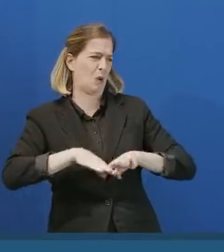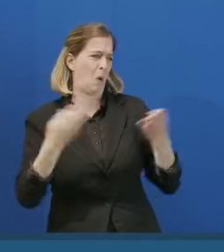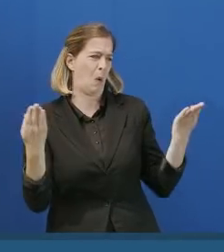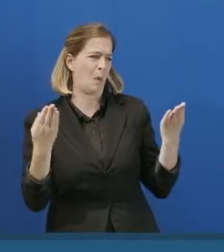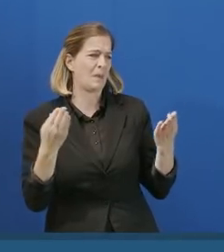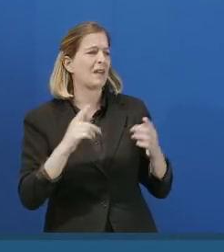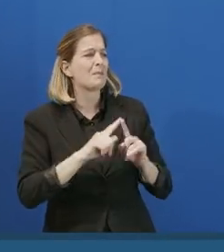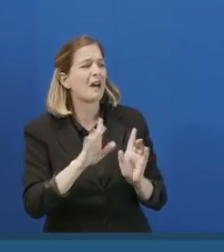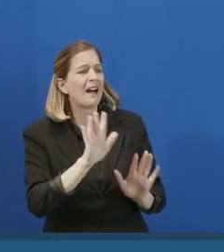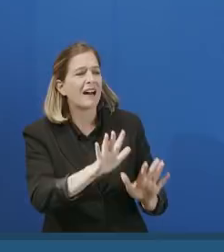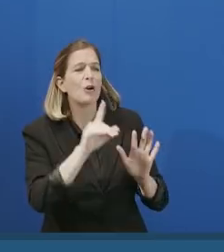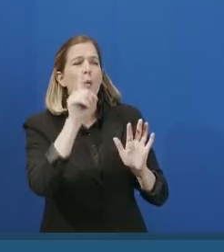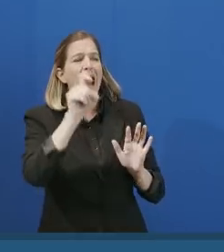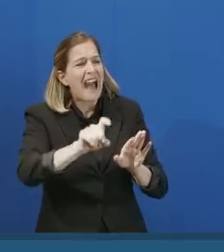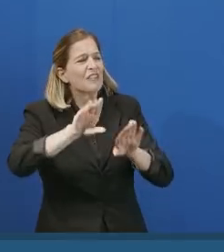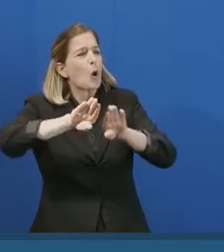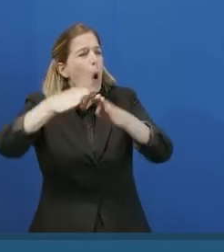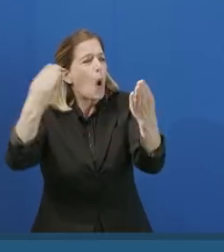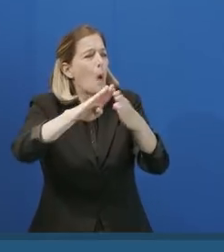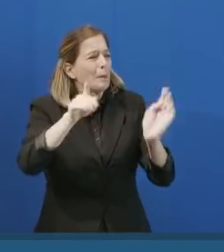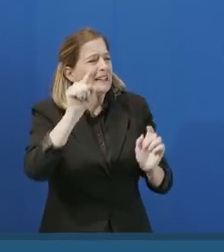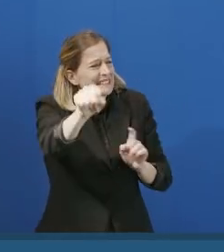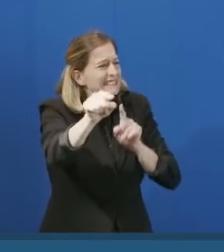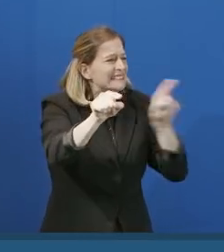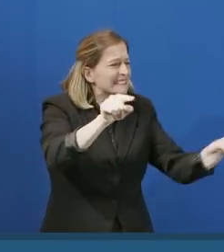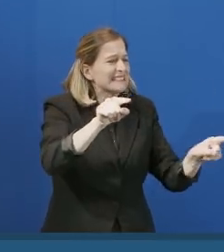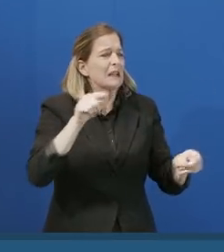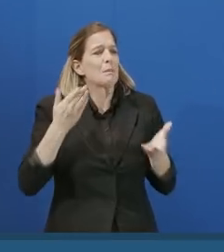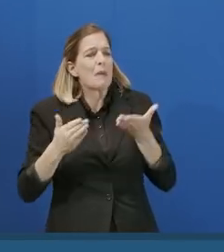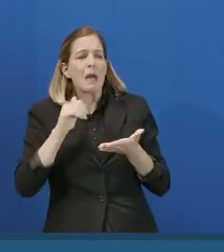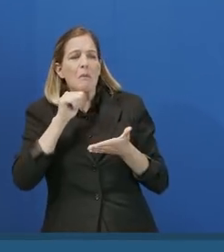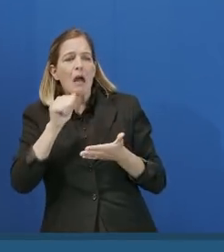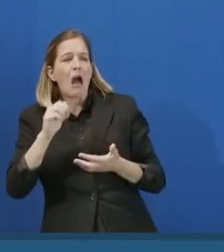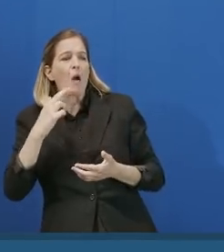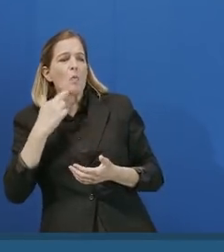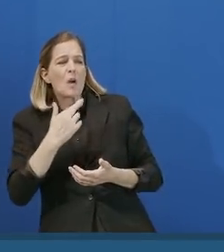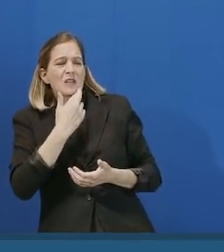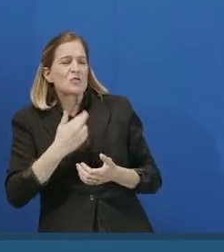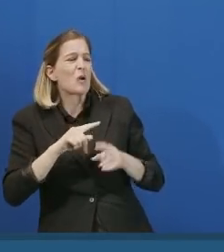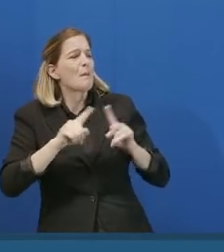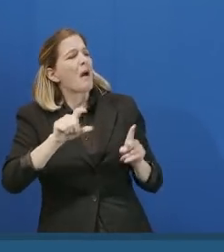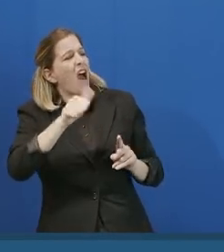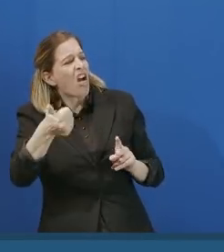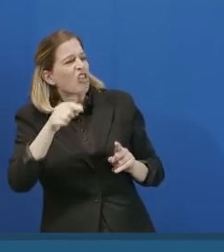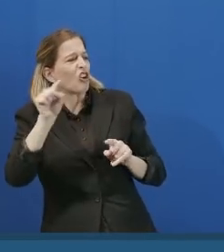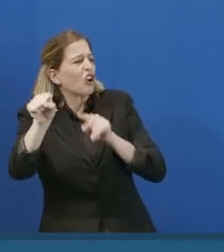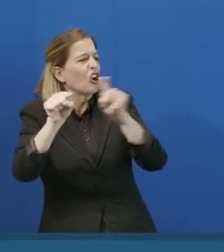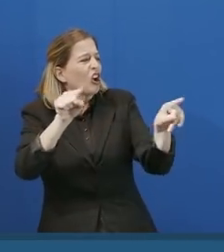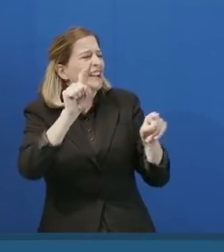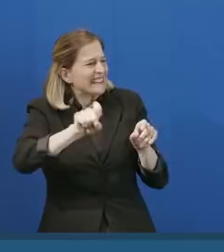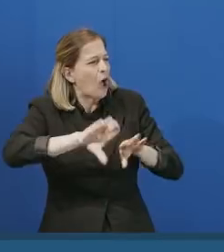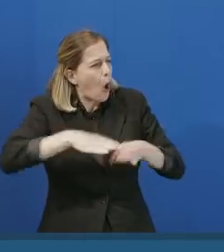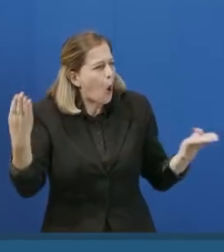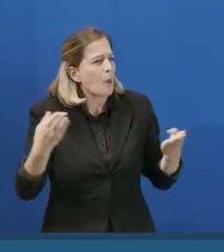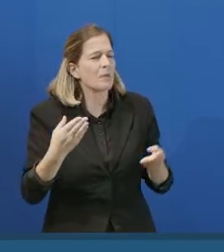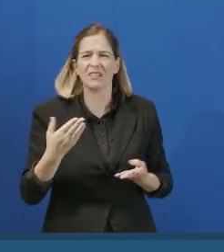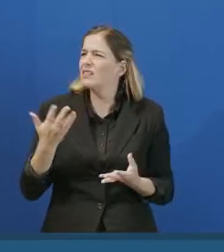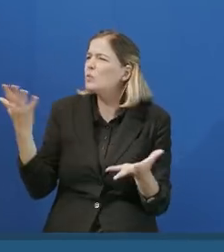open. Just open it up. And I said, well, like what? What are you talking about that you'd like to see